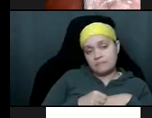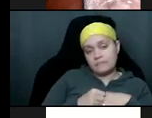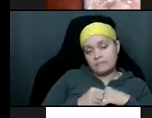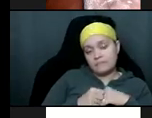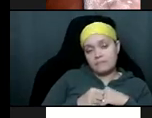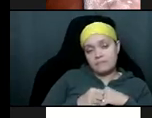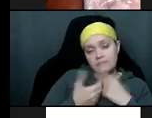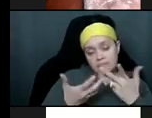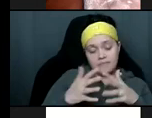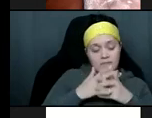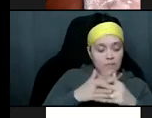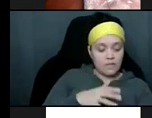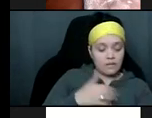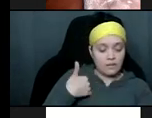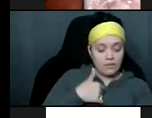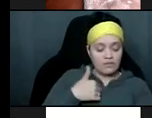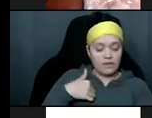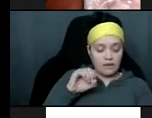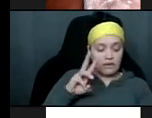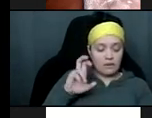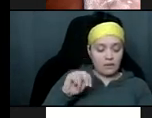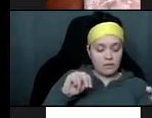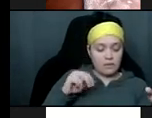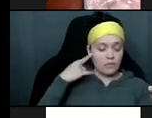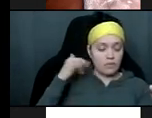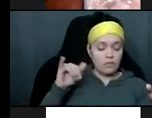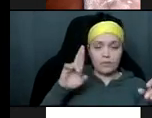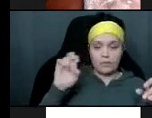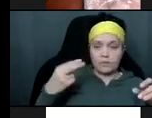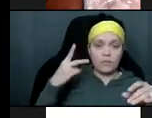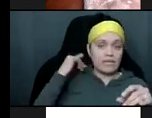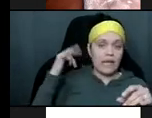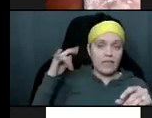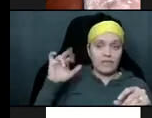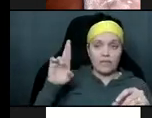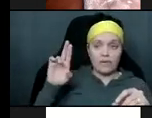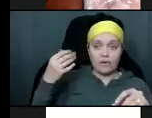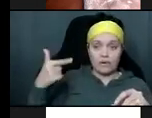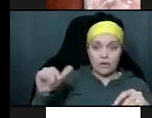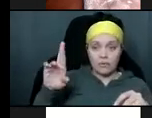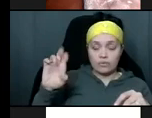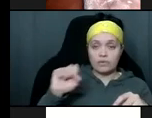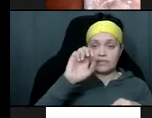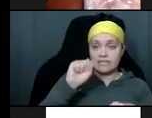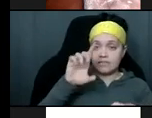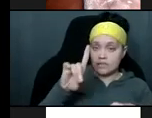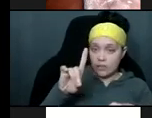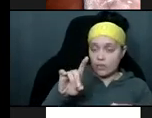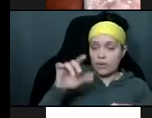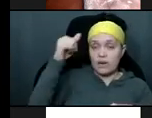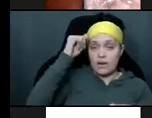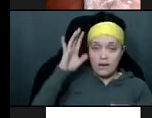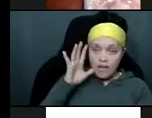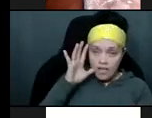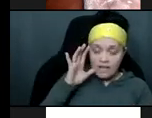Well, in America, we have had our own gold rushes. There was the California gold rush. South Dakota had a gold rush. Alaska had a